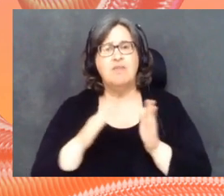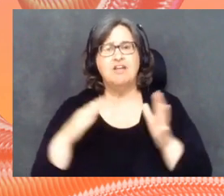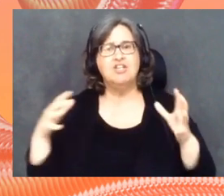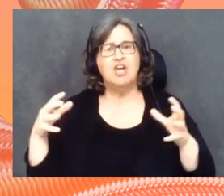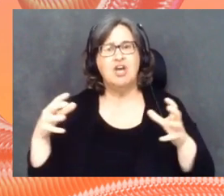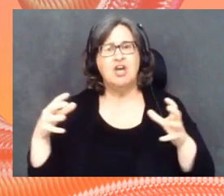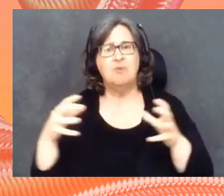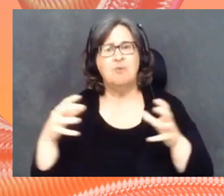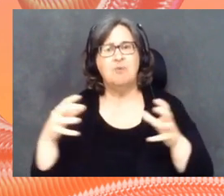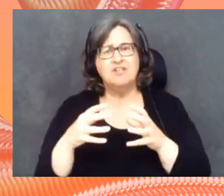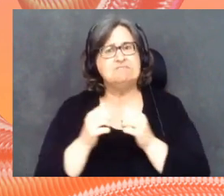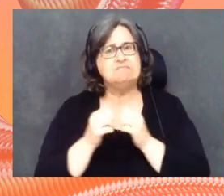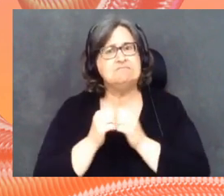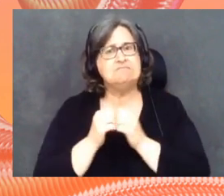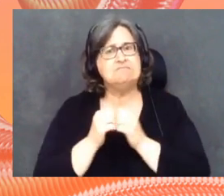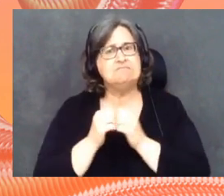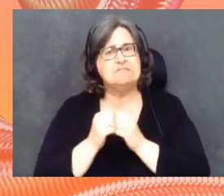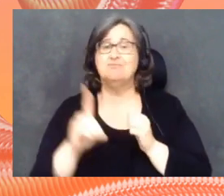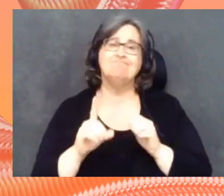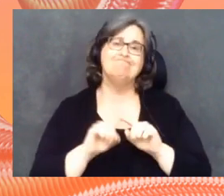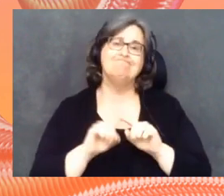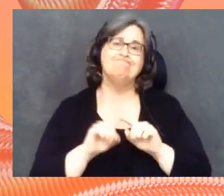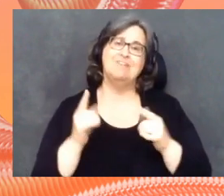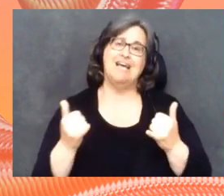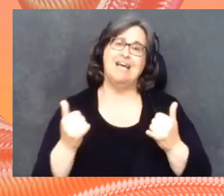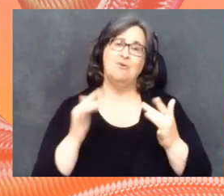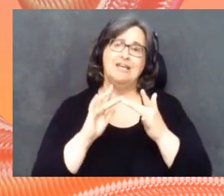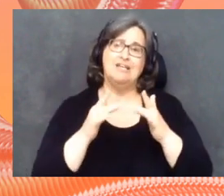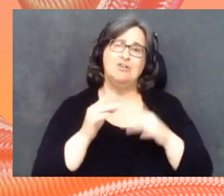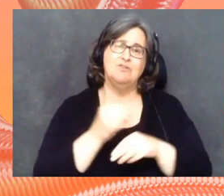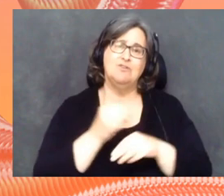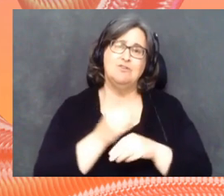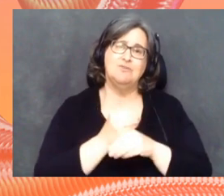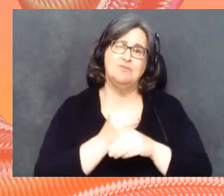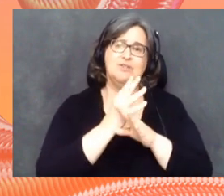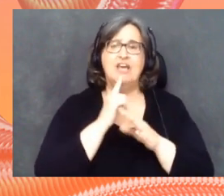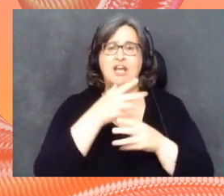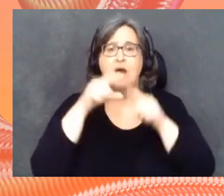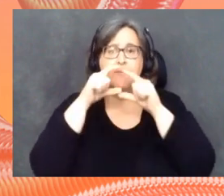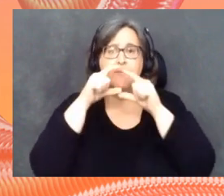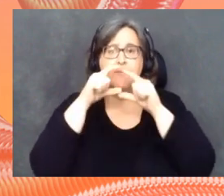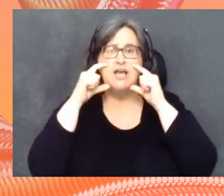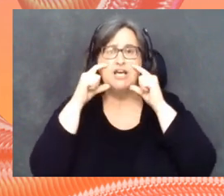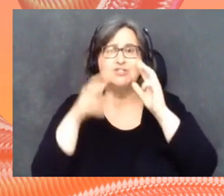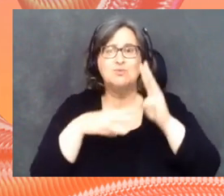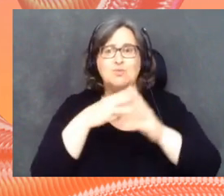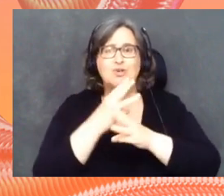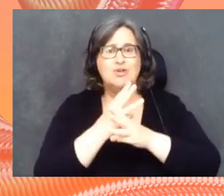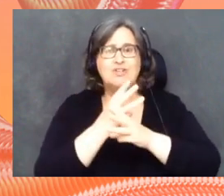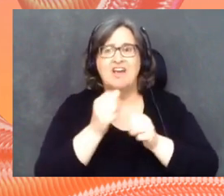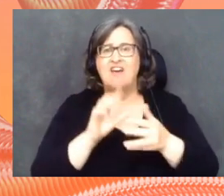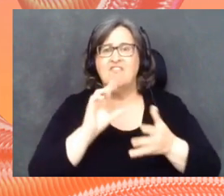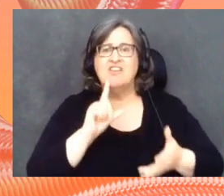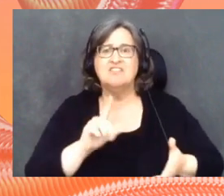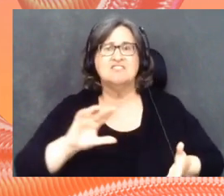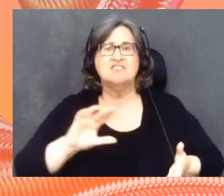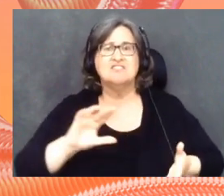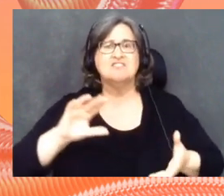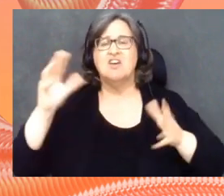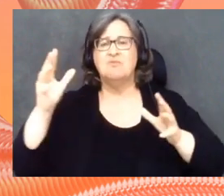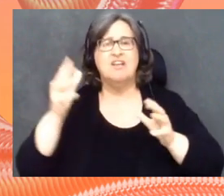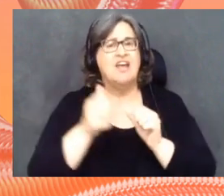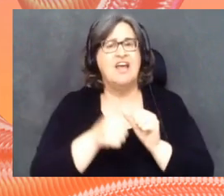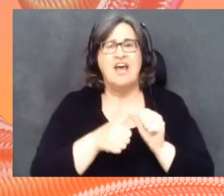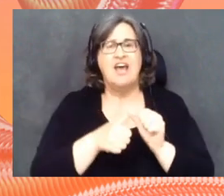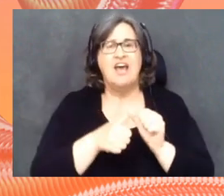in Detroit, but here we are on the internet in a masked world where everything is coming undone and every conversation